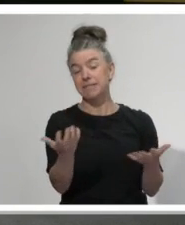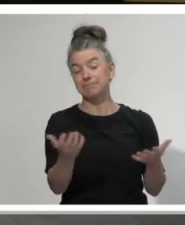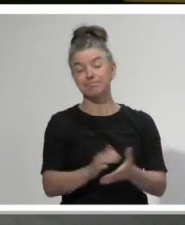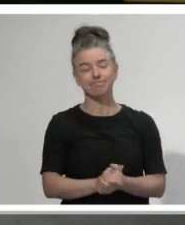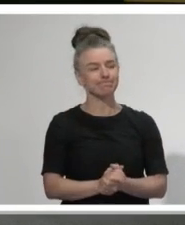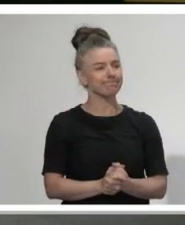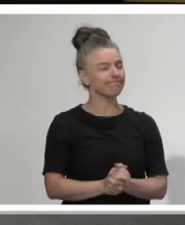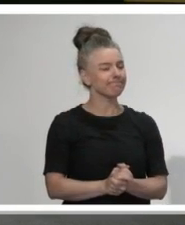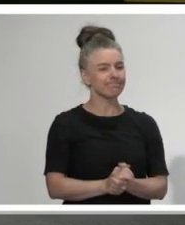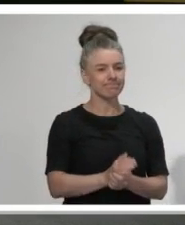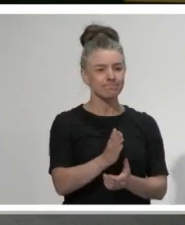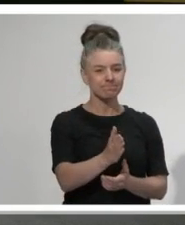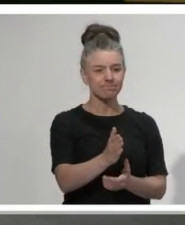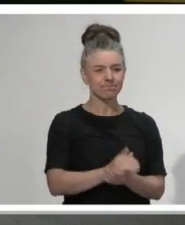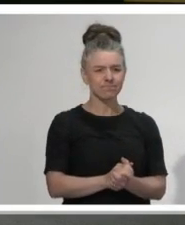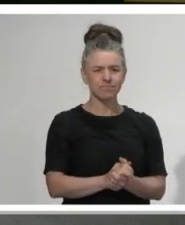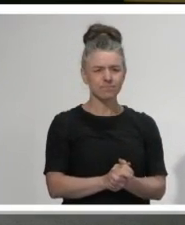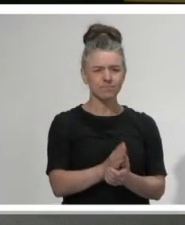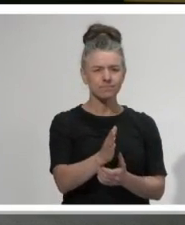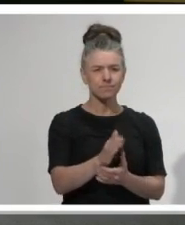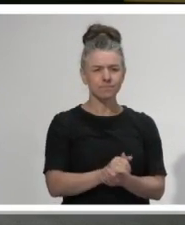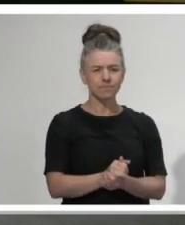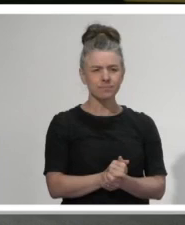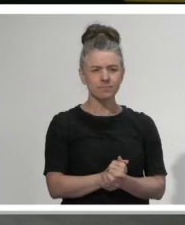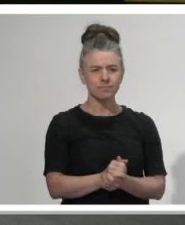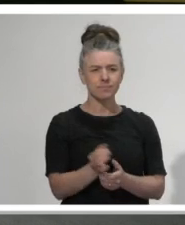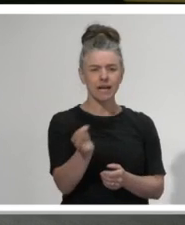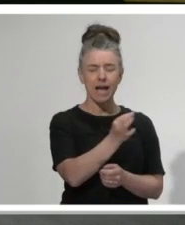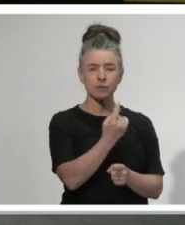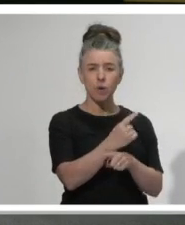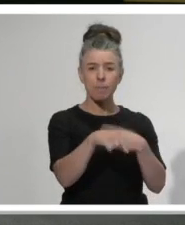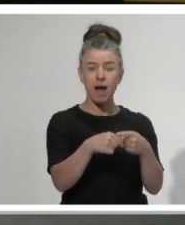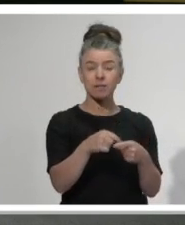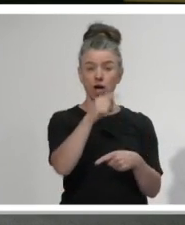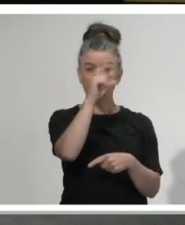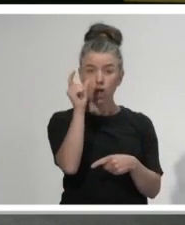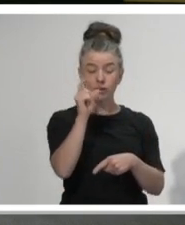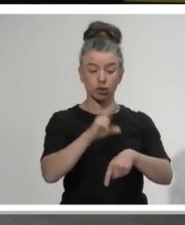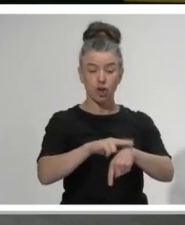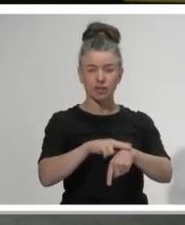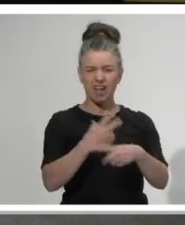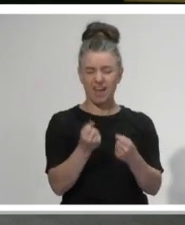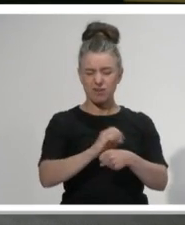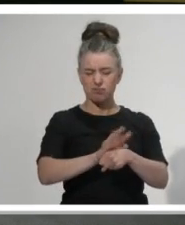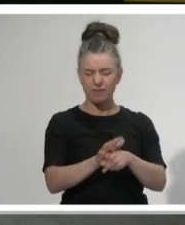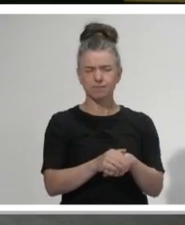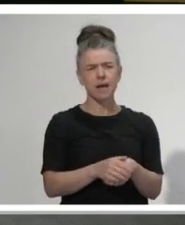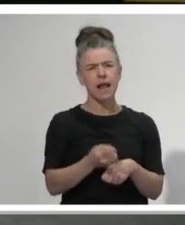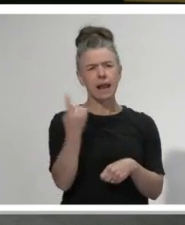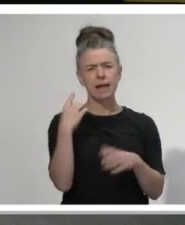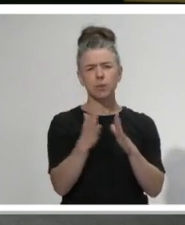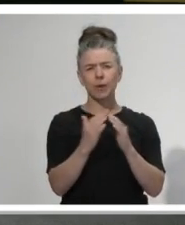Craig. Dr. McKelvey, just a question on health workers with COVID-19. I think it was last weekend there was a nurse at Burwood